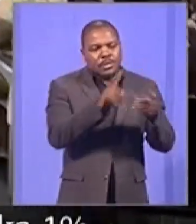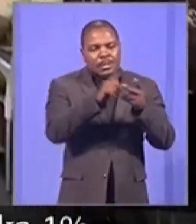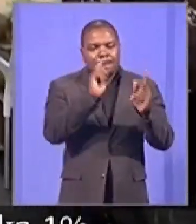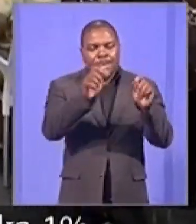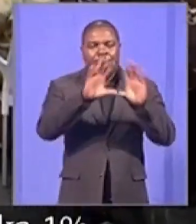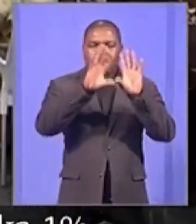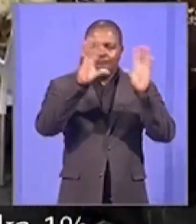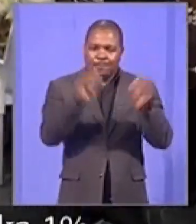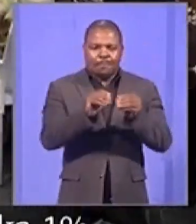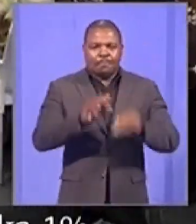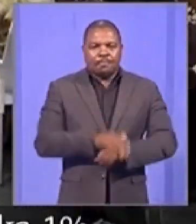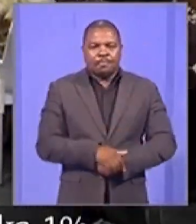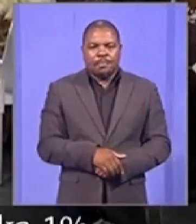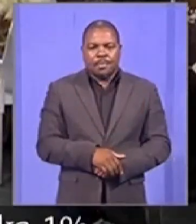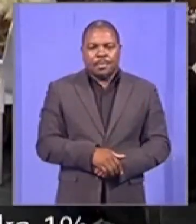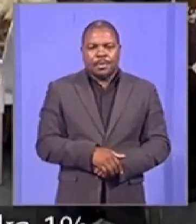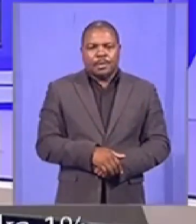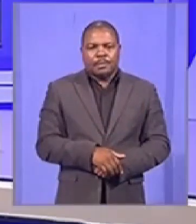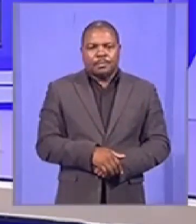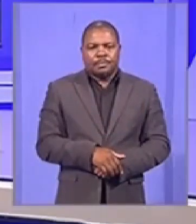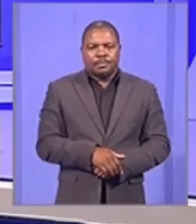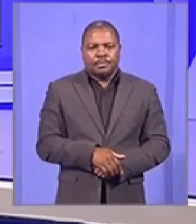sengwe le sengwe.